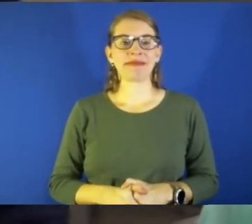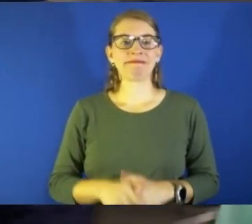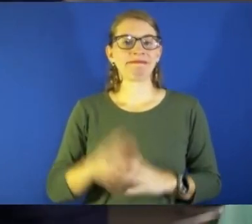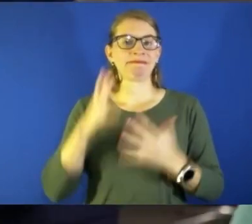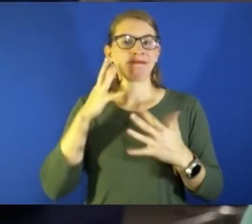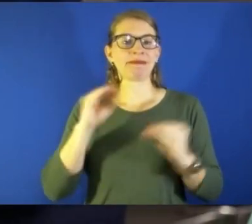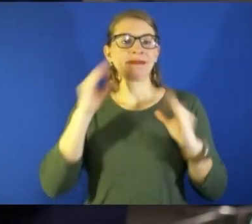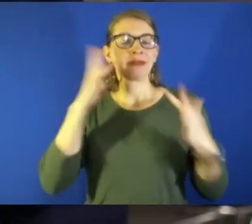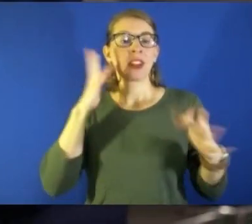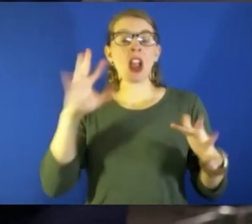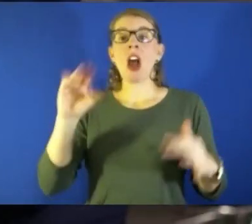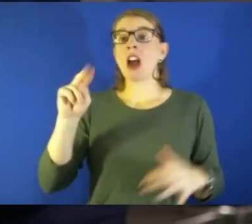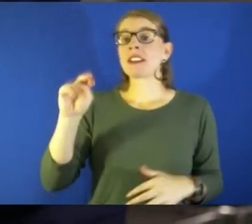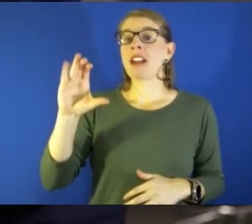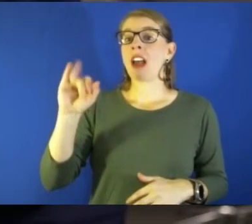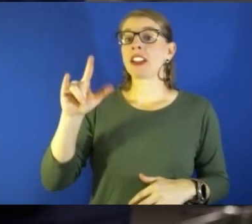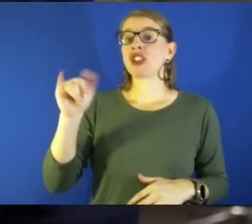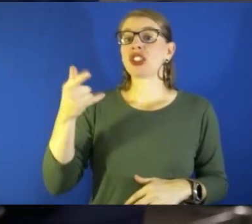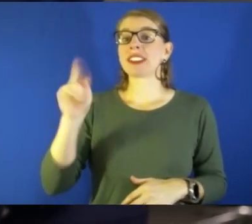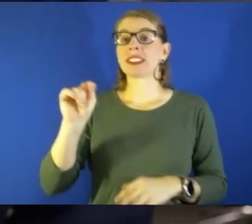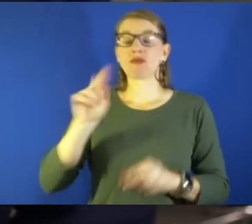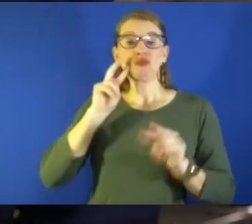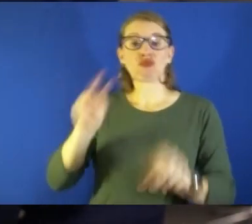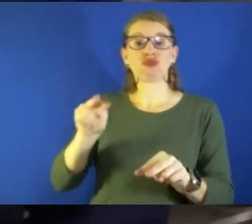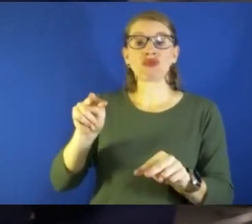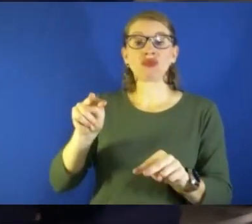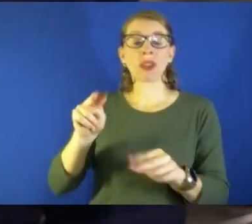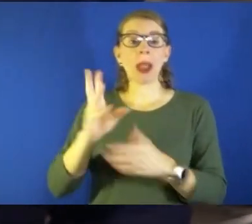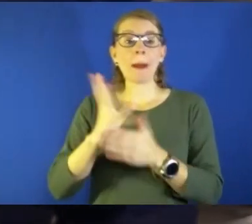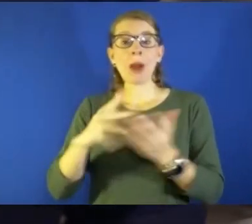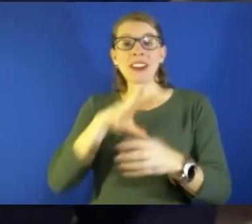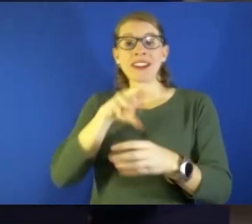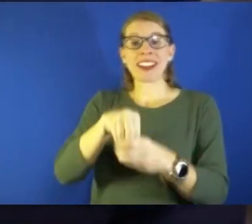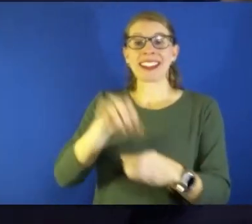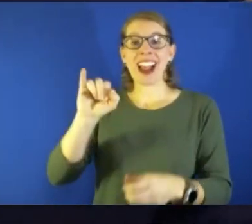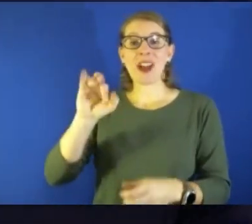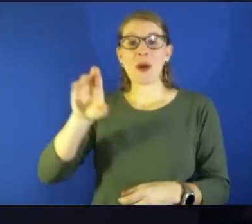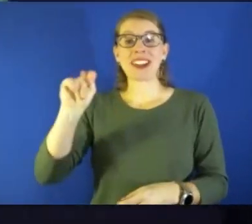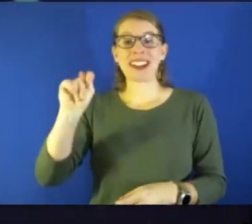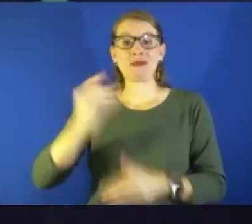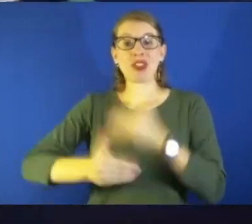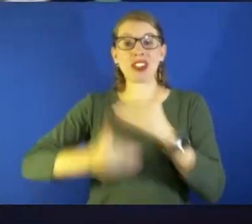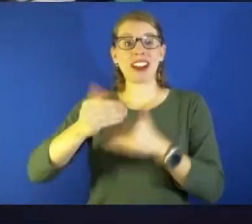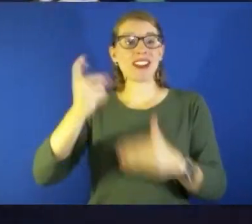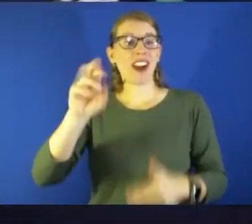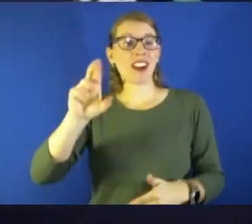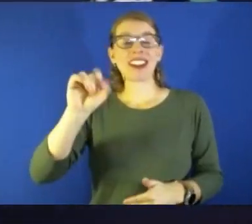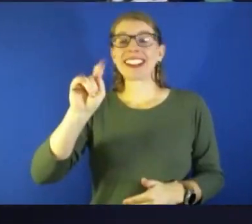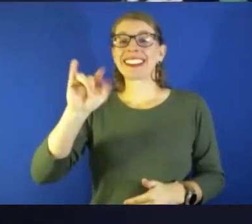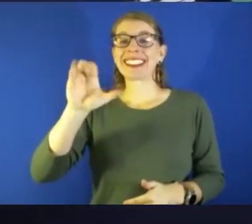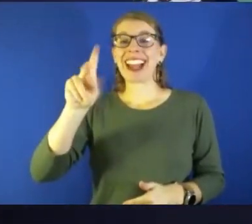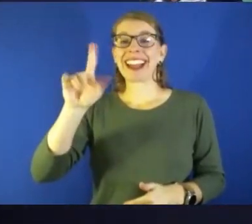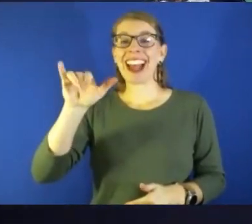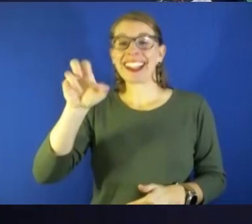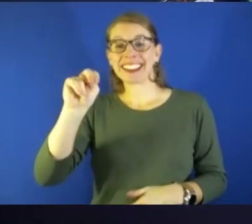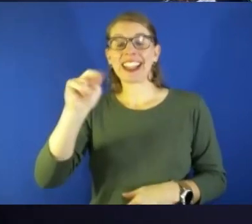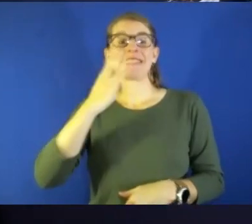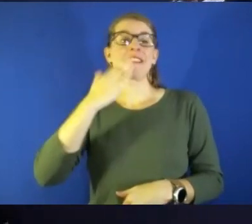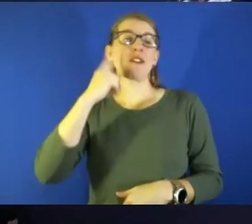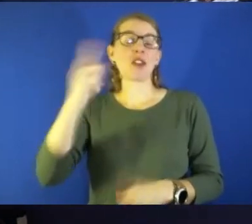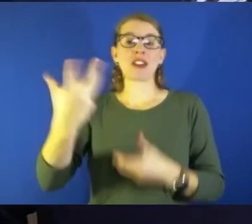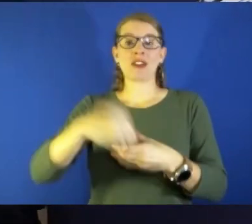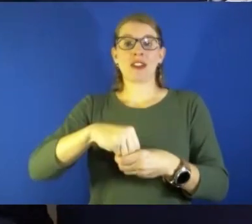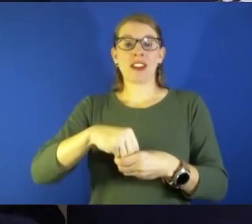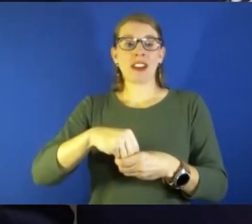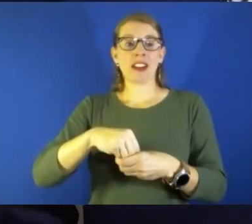oncologist who's observing and part of this cutting edge procedure. Dr. Stecklein, thank you for being here. You just said this is only going to be another